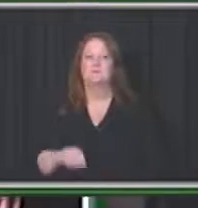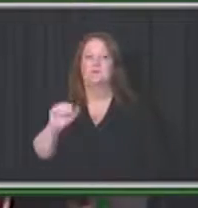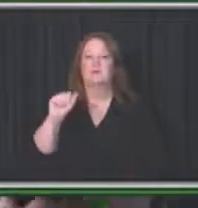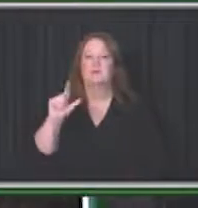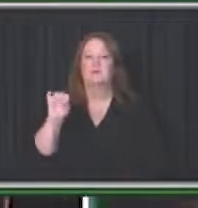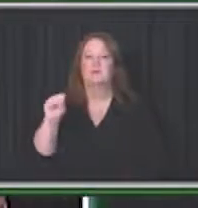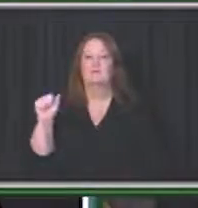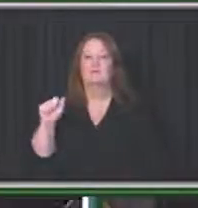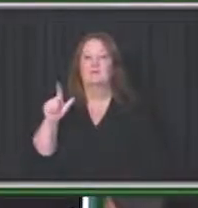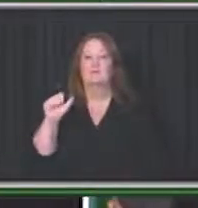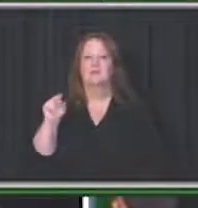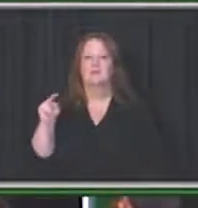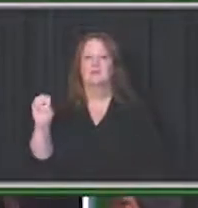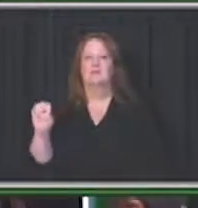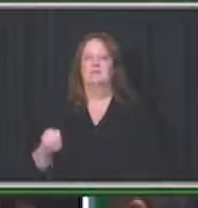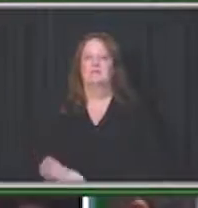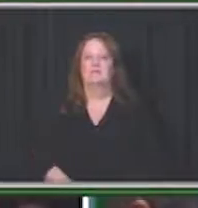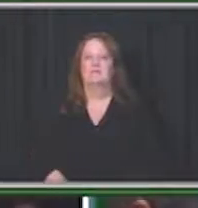Alisa Lane.